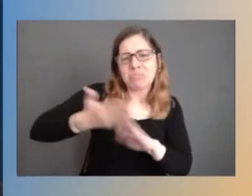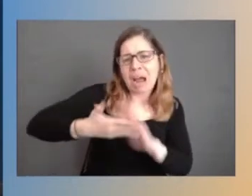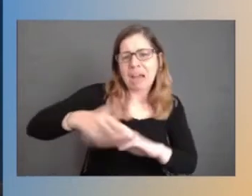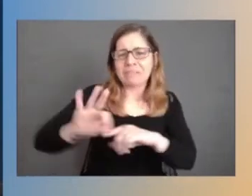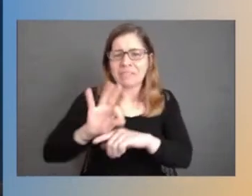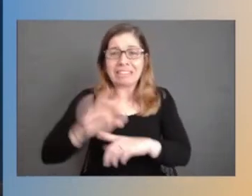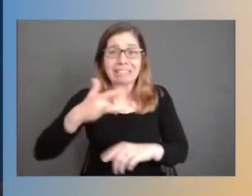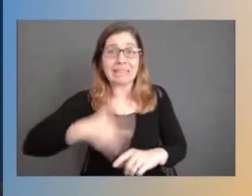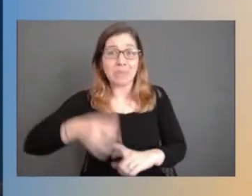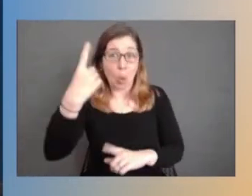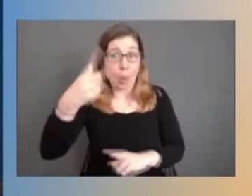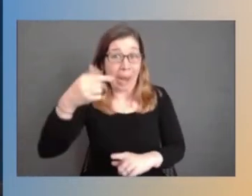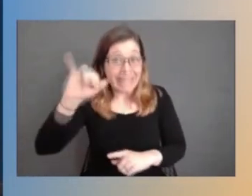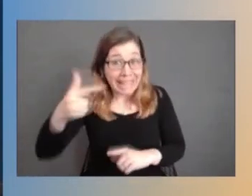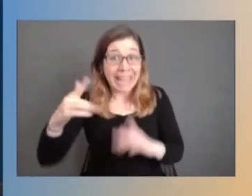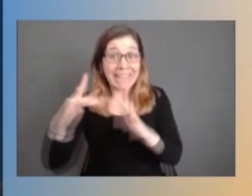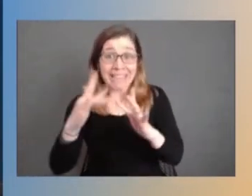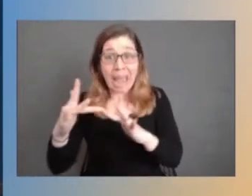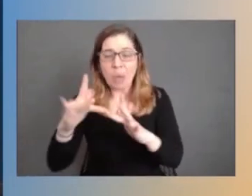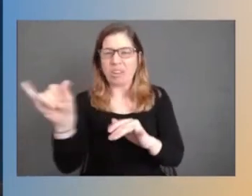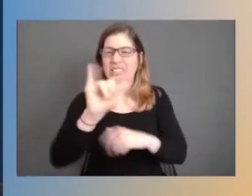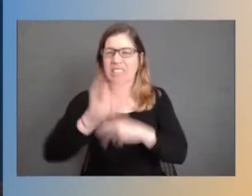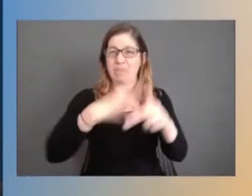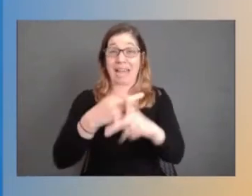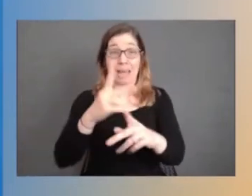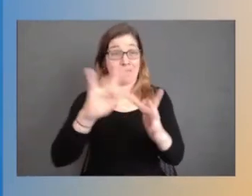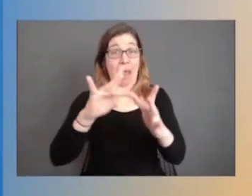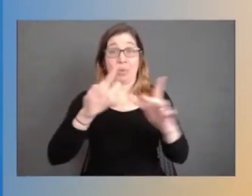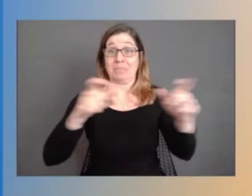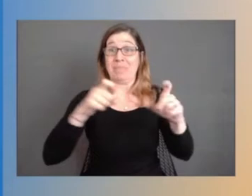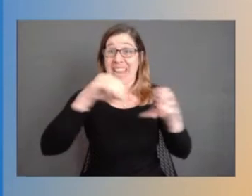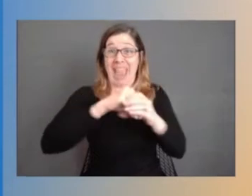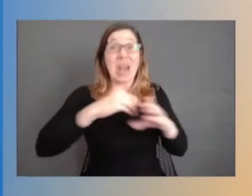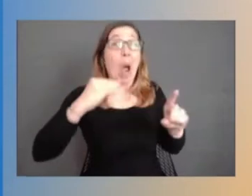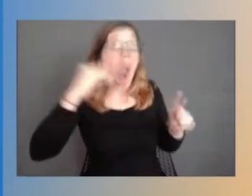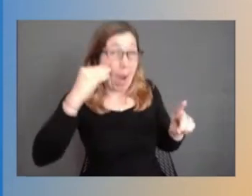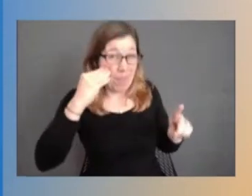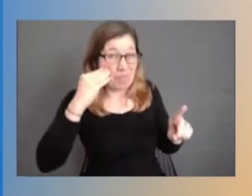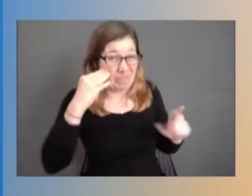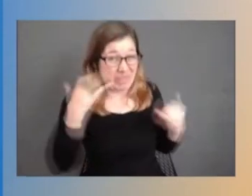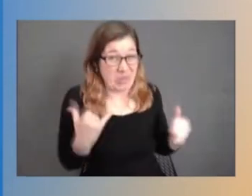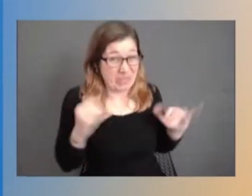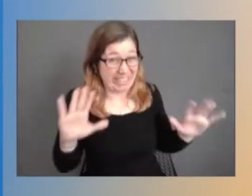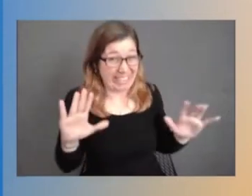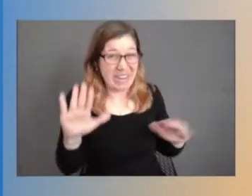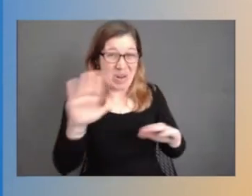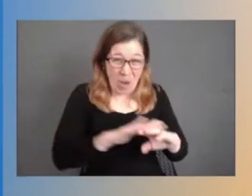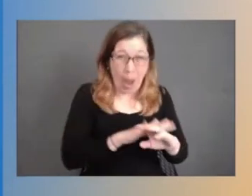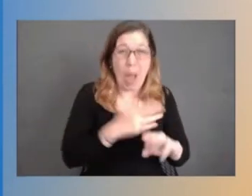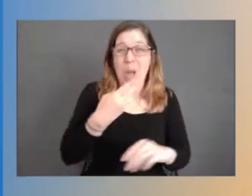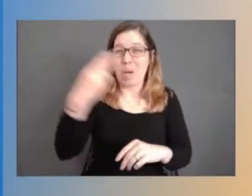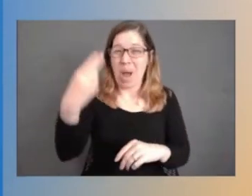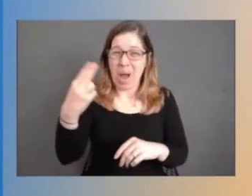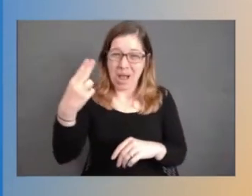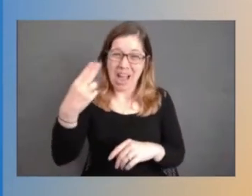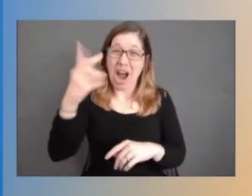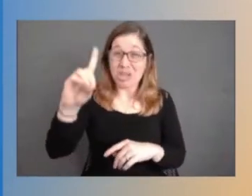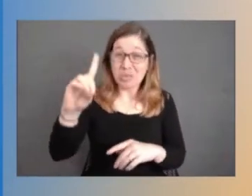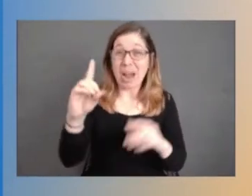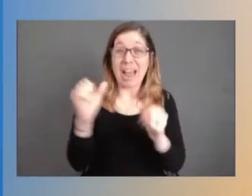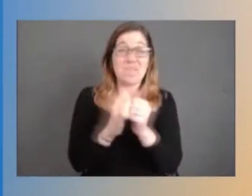networking, the same sort of networking speeds that you find in your home today. You mostly had hard drives, which you know honestly haven't